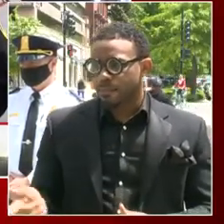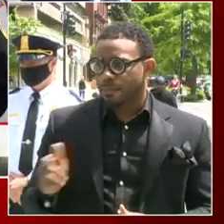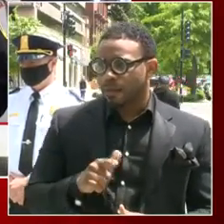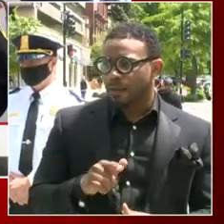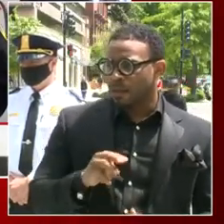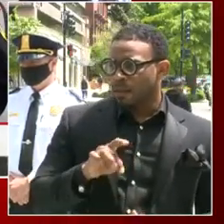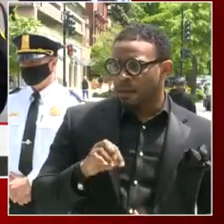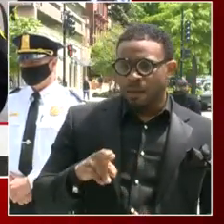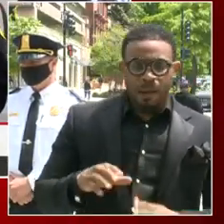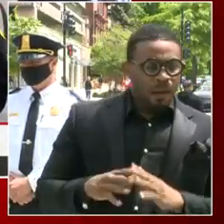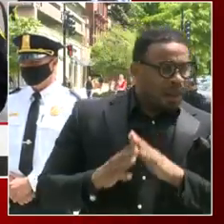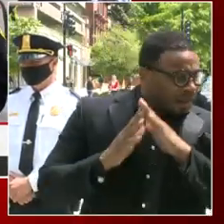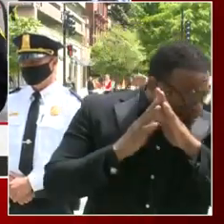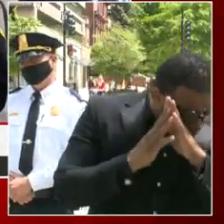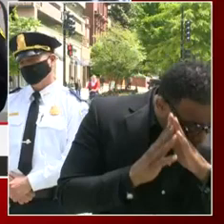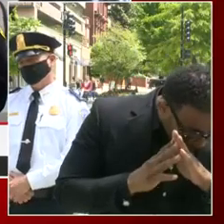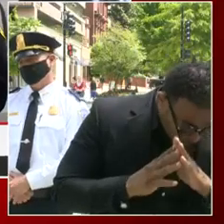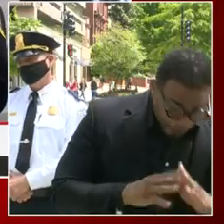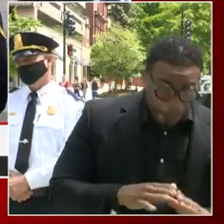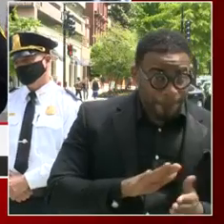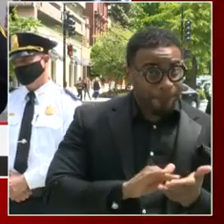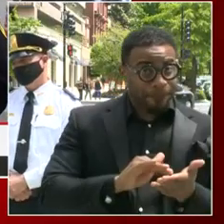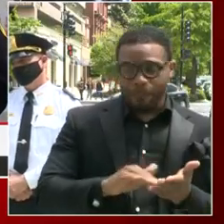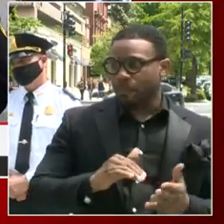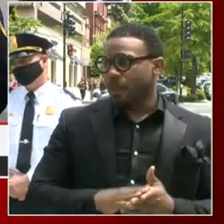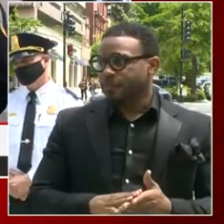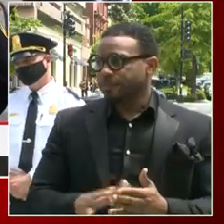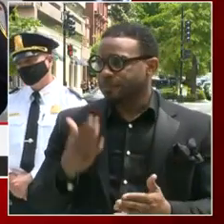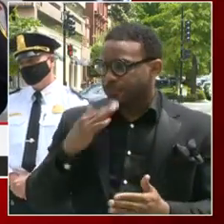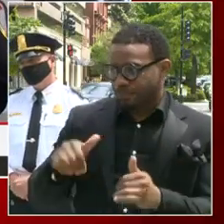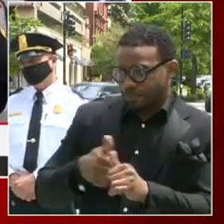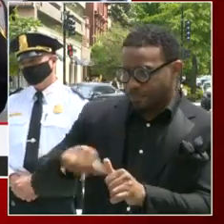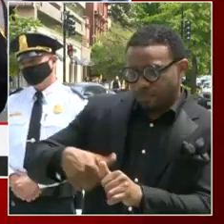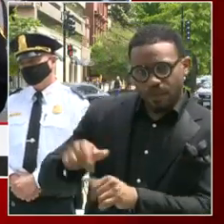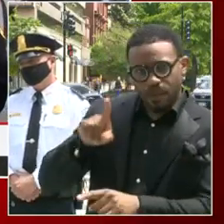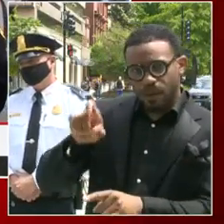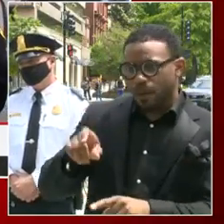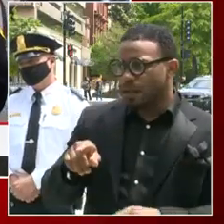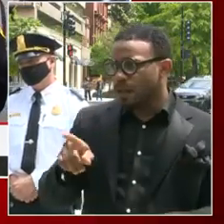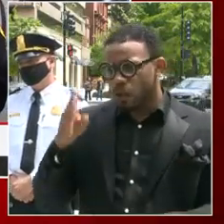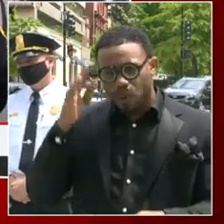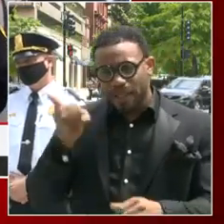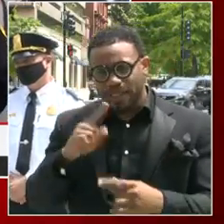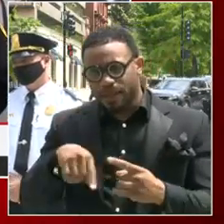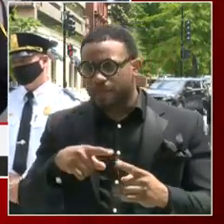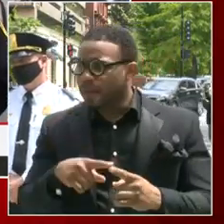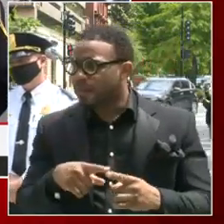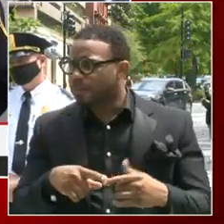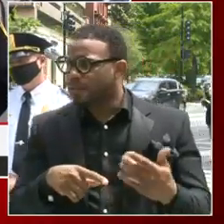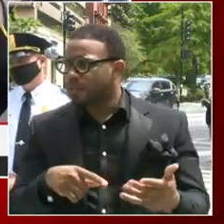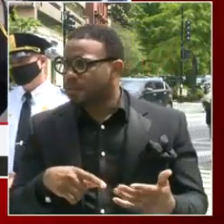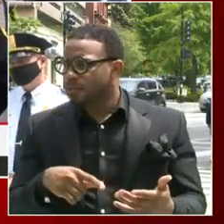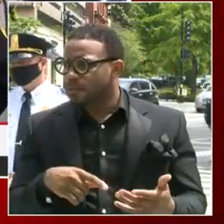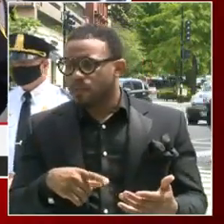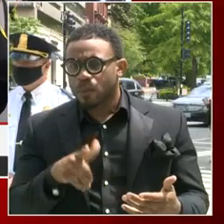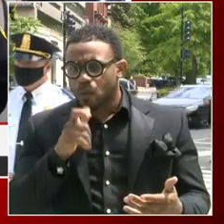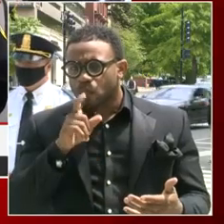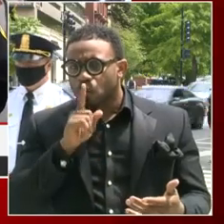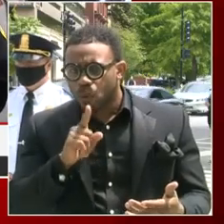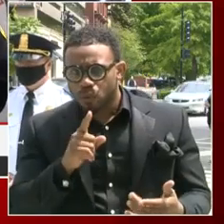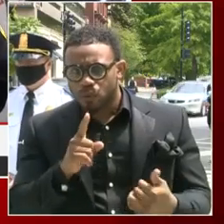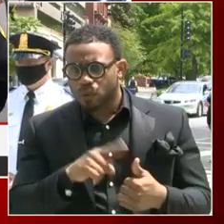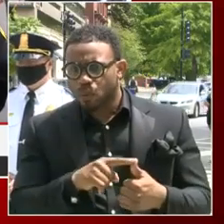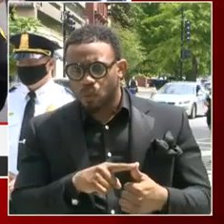Mayor, yeah. Can you comment, staying with Sam's question on the hack, can you tell us anything about the most recent posting